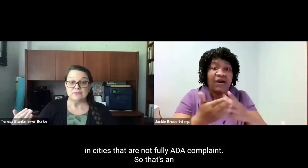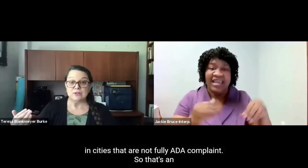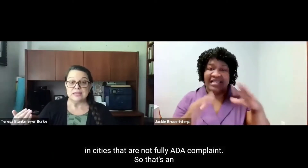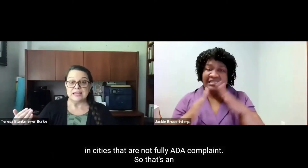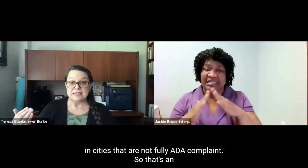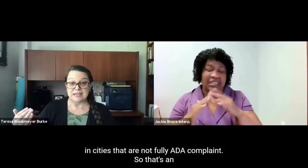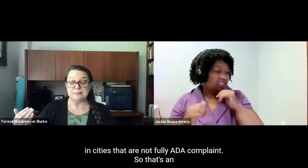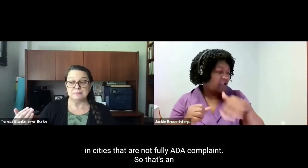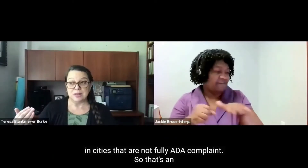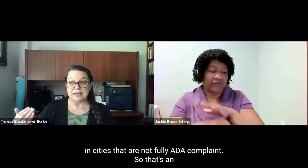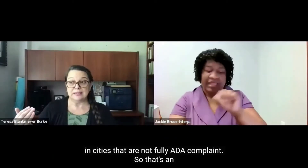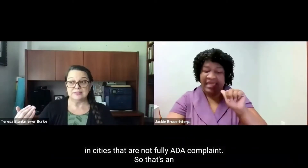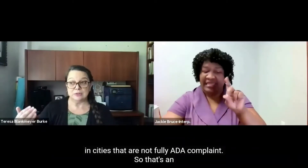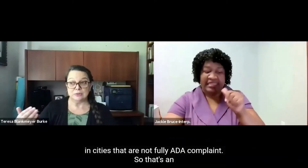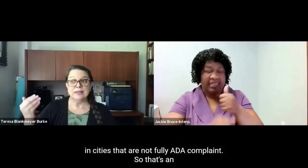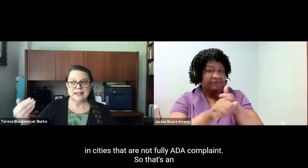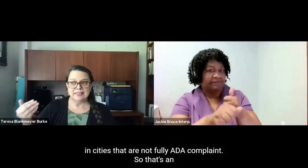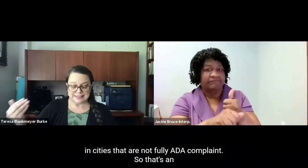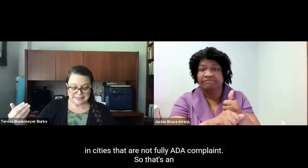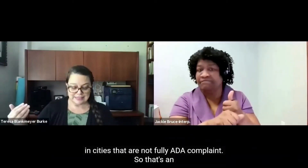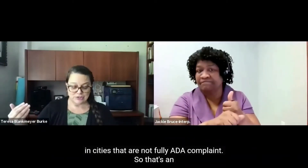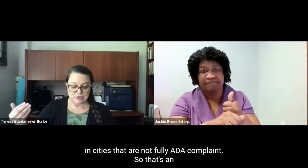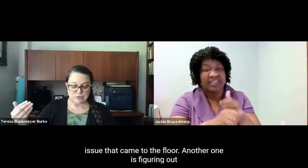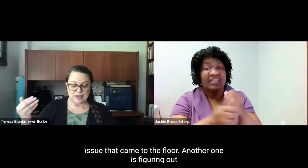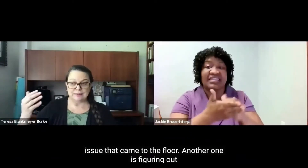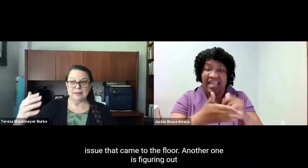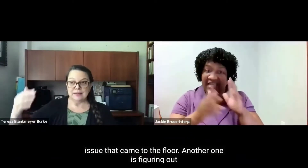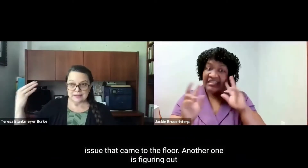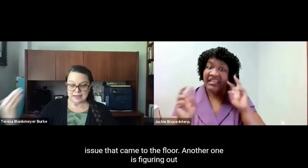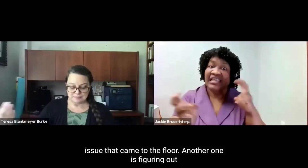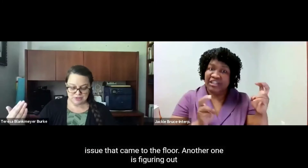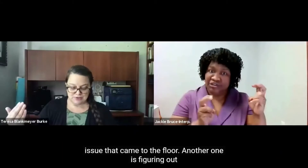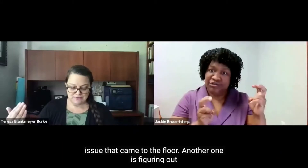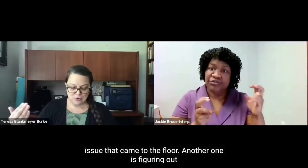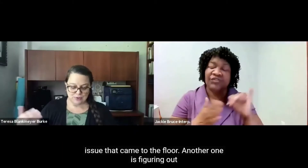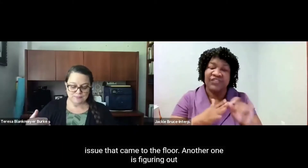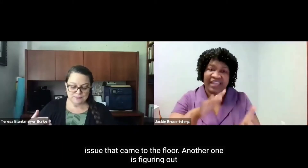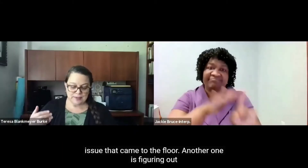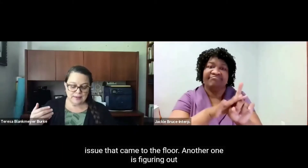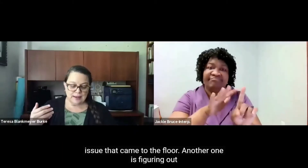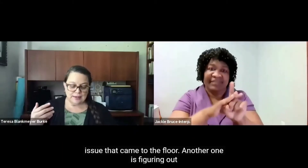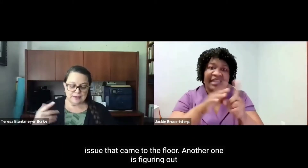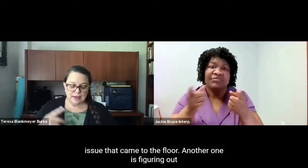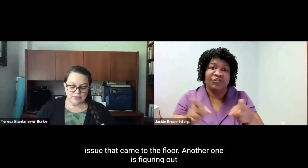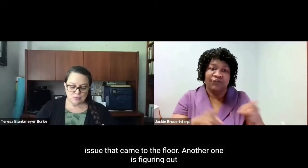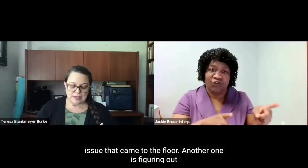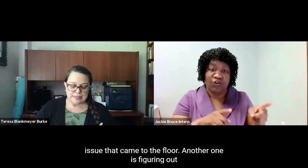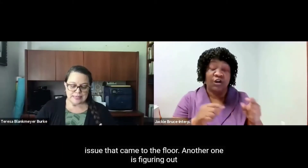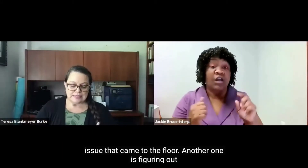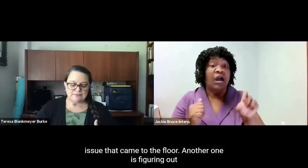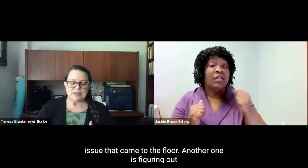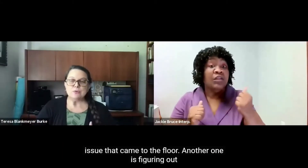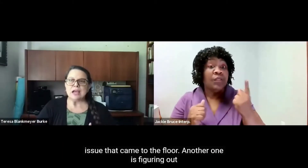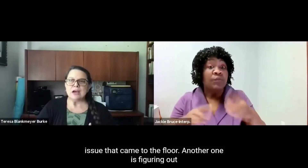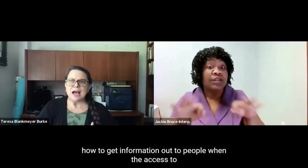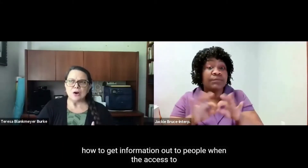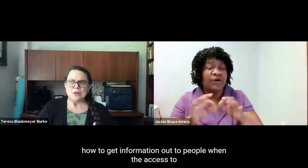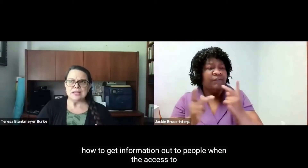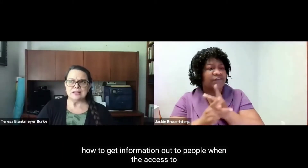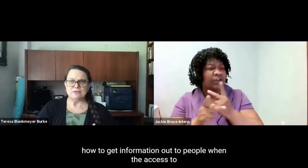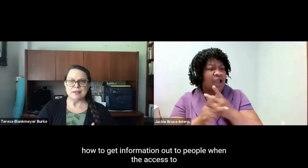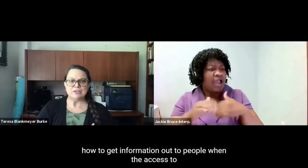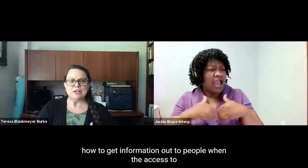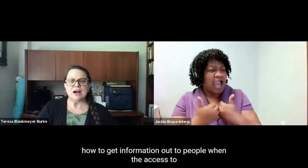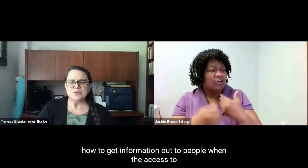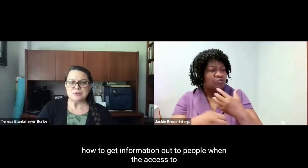that are not fully ADA compliant. So that's an issue that came to the fore. Another one is figuring out how